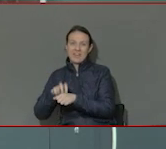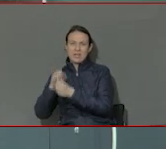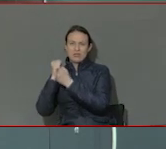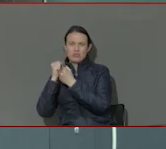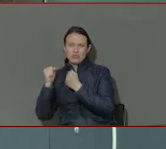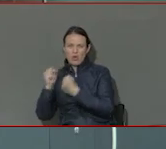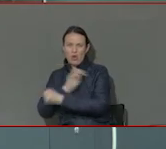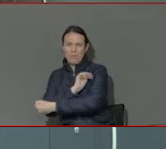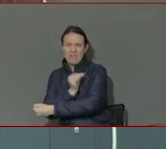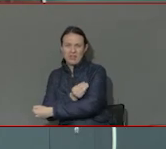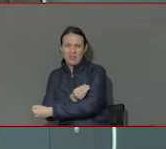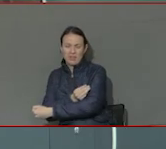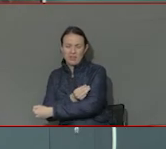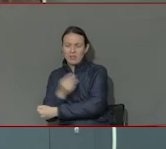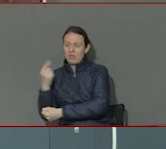muscle